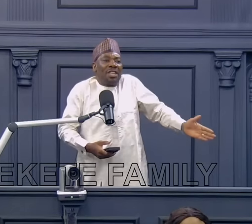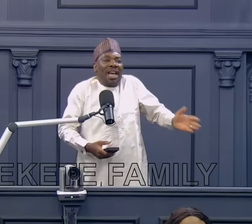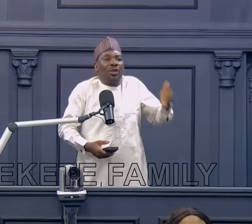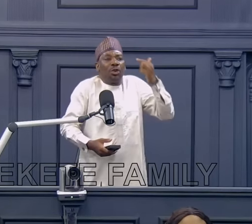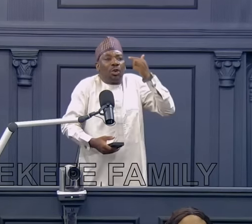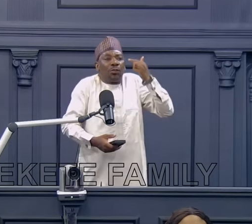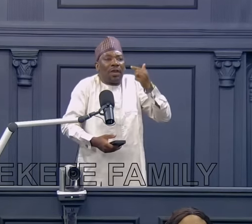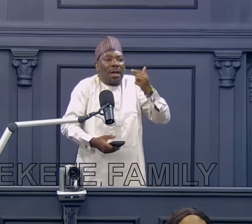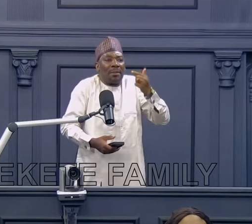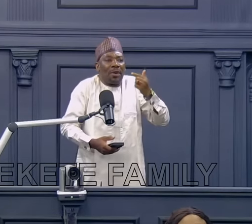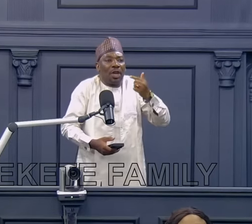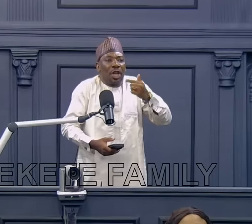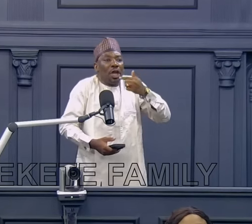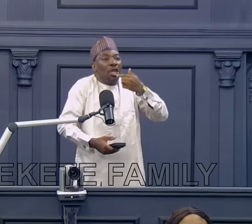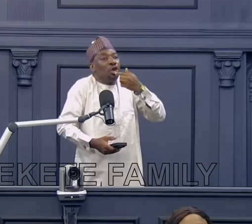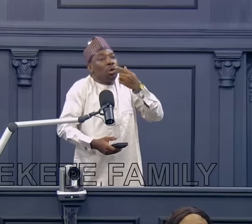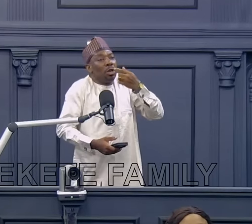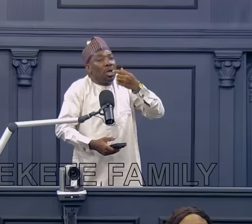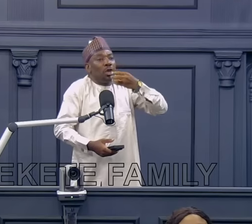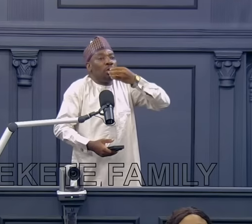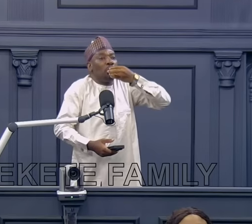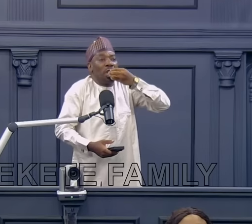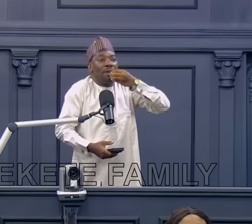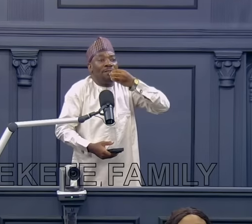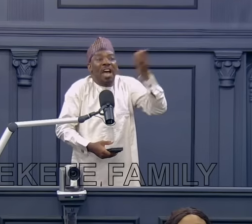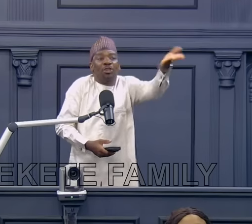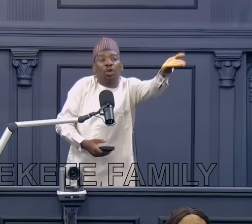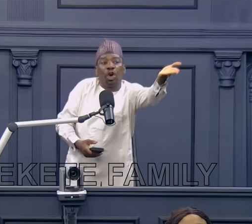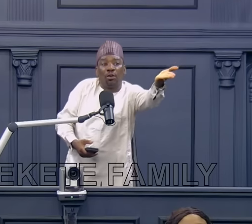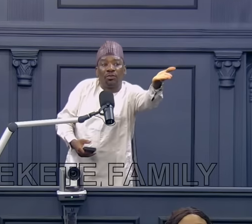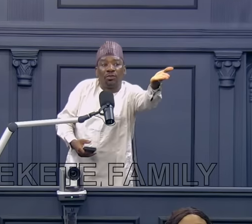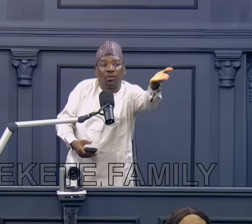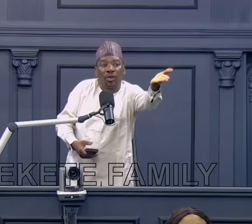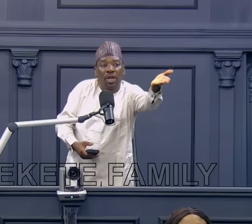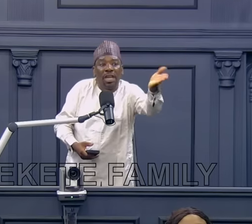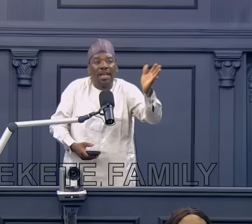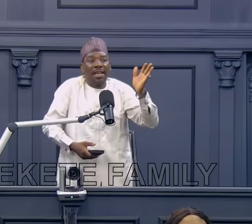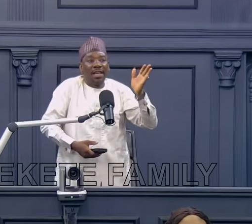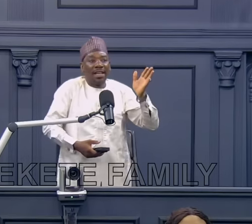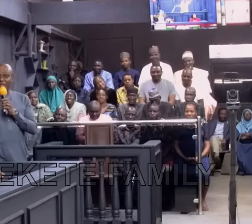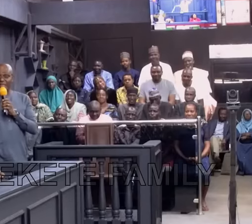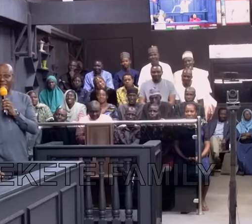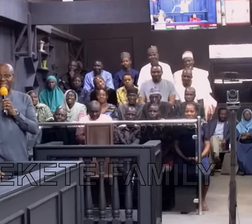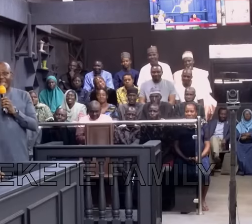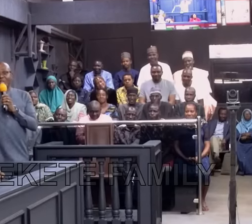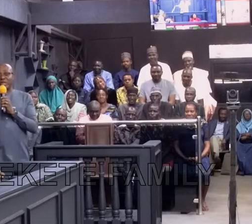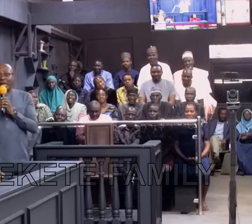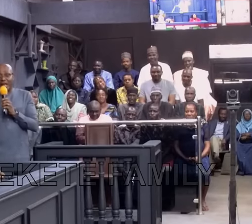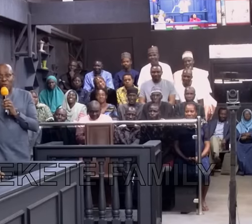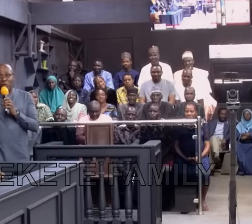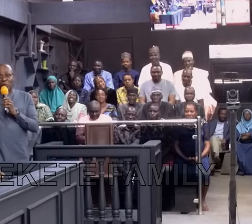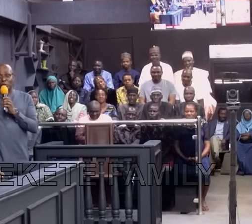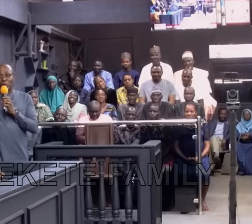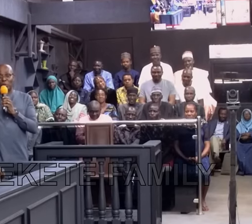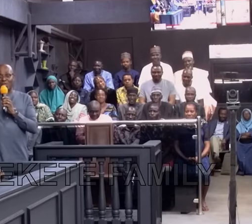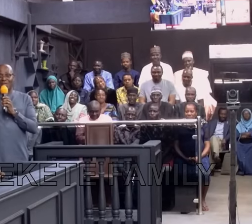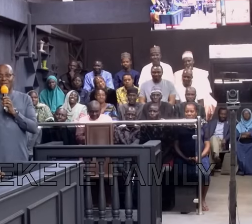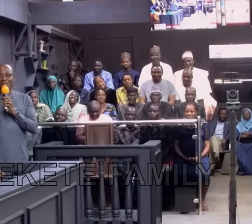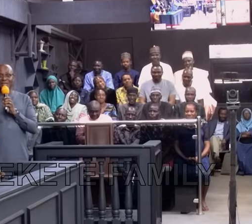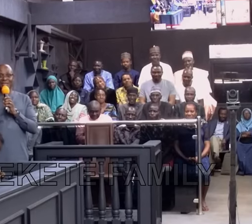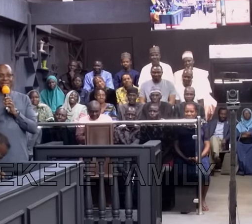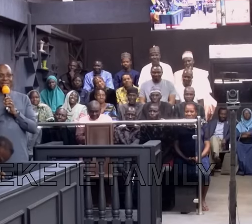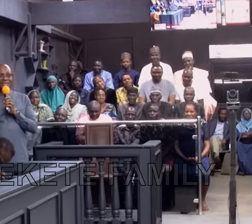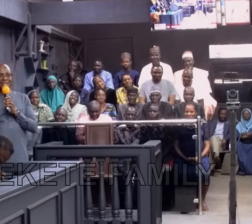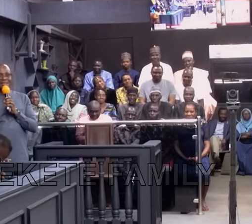m pass you go feel you you fear to cough doctor want touch your ha no no